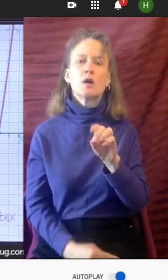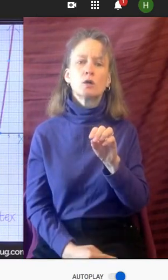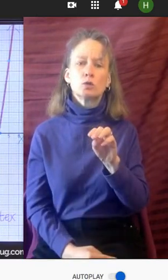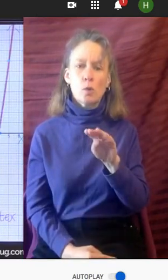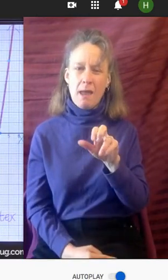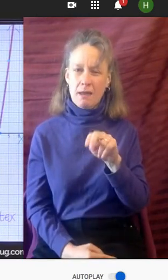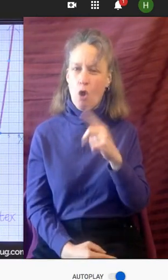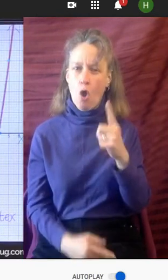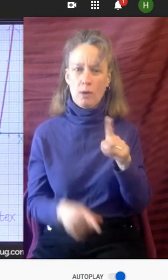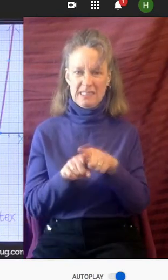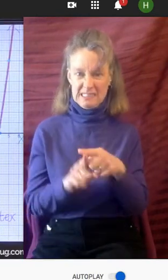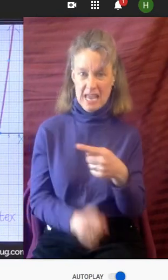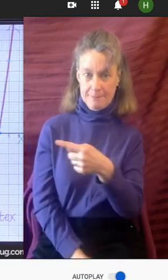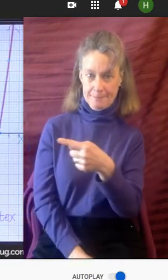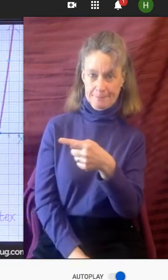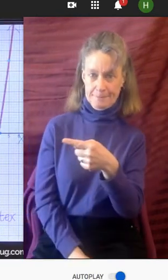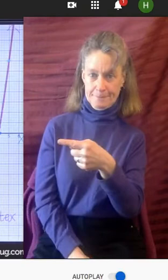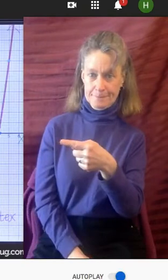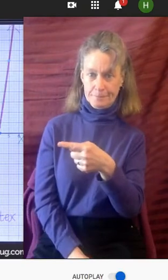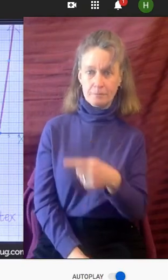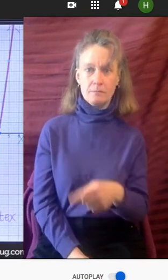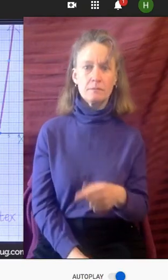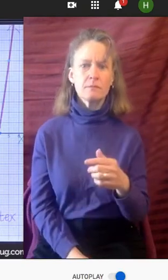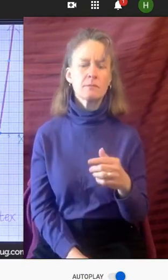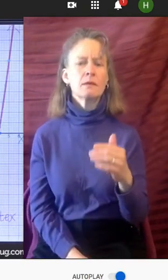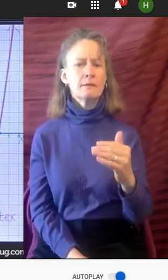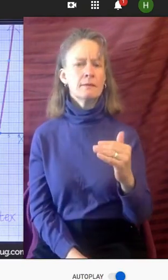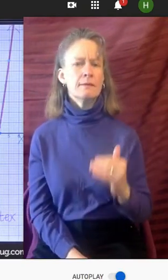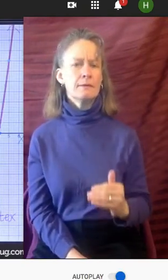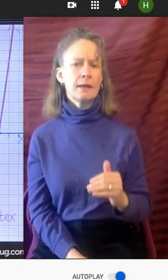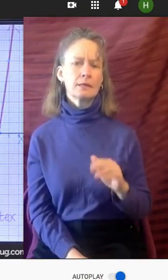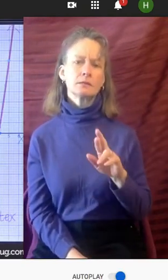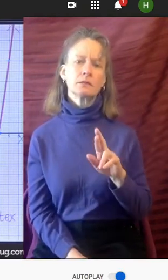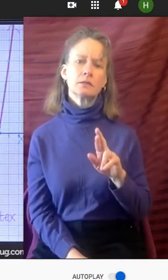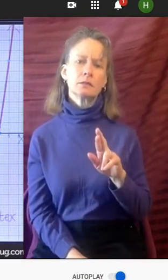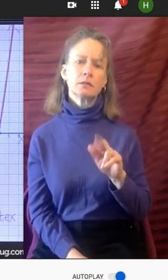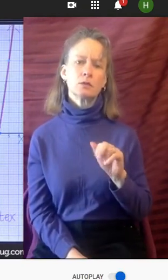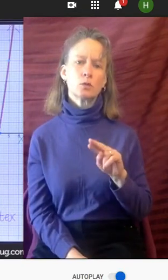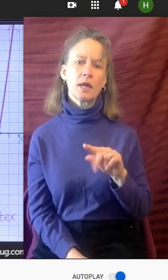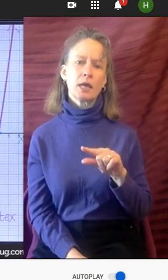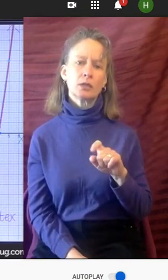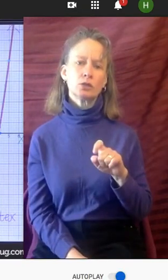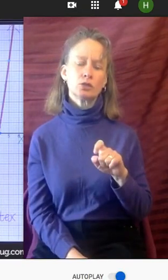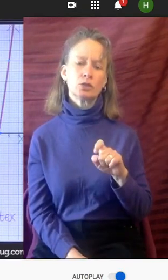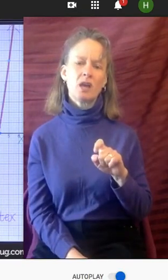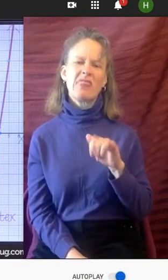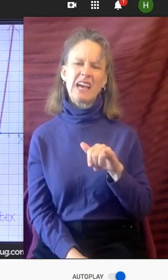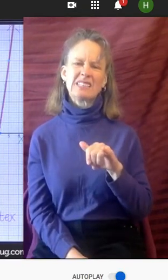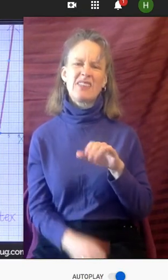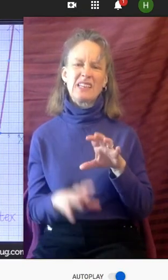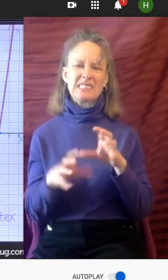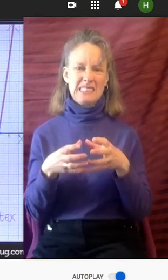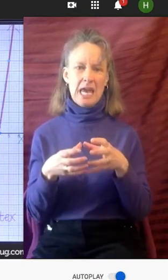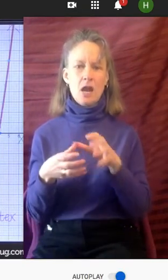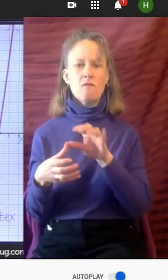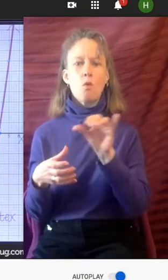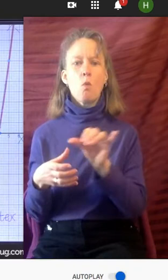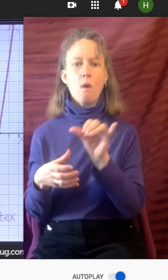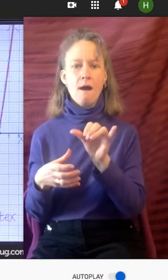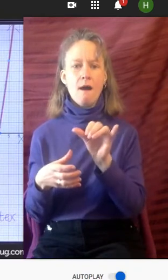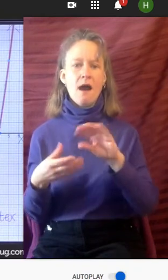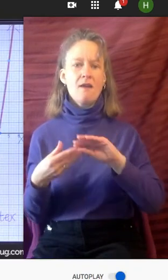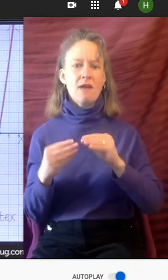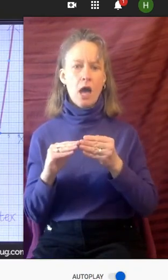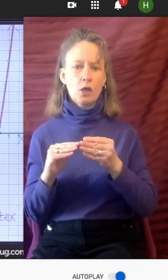Next, range. By definition, range is the set of y values for which a function is defined.